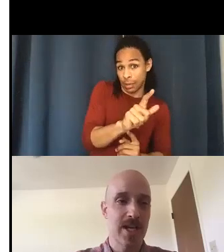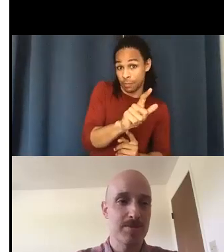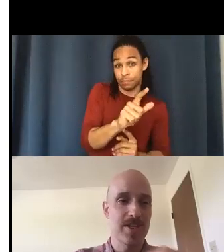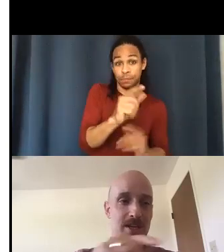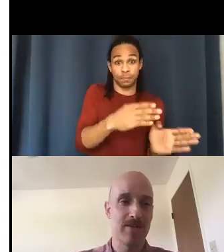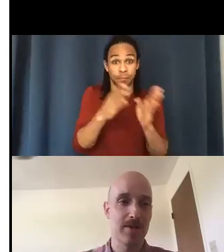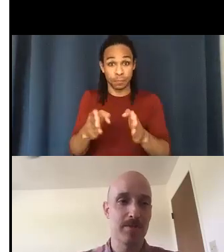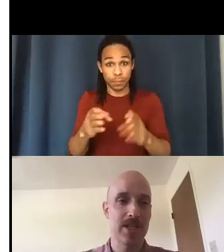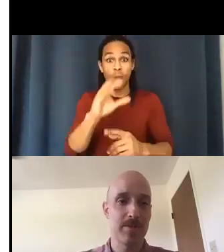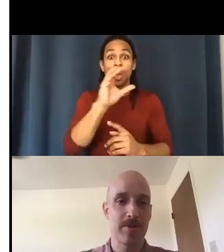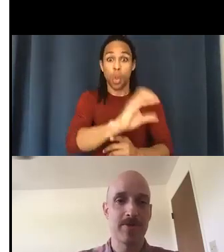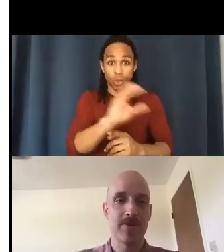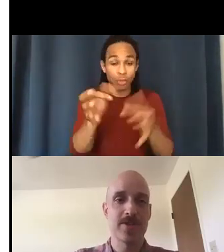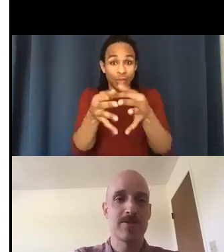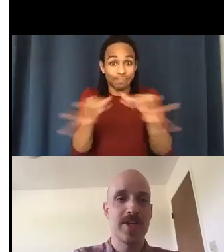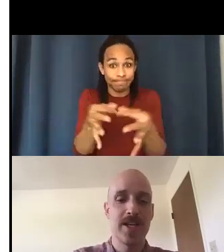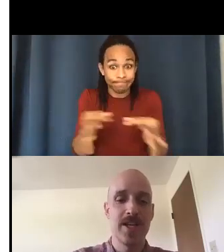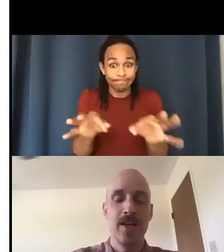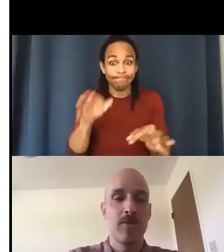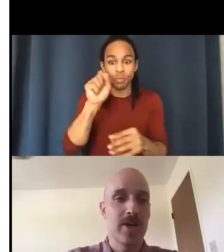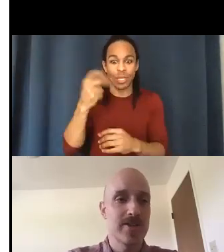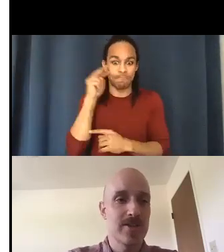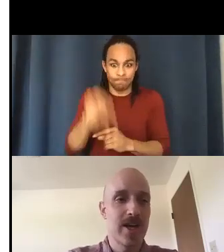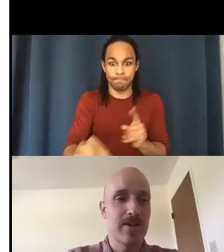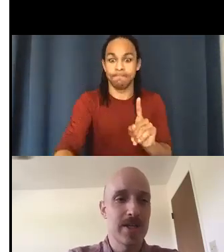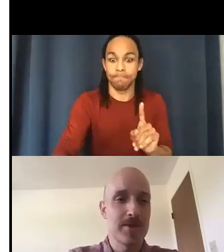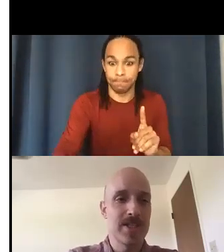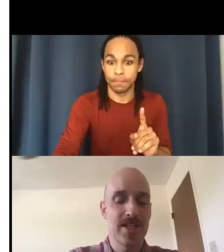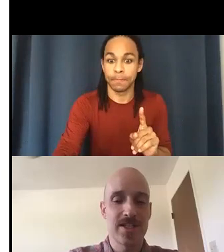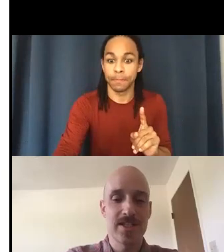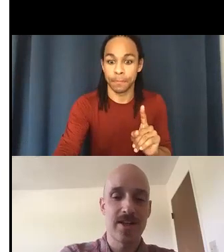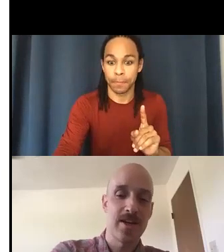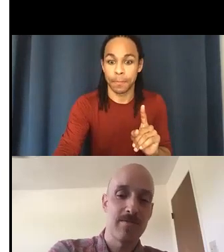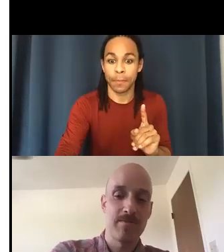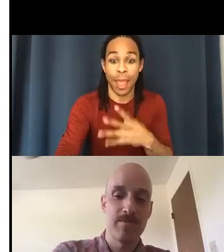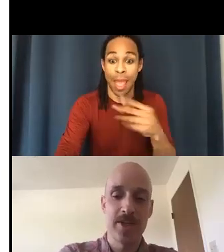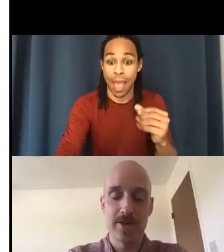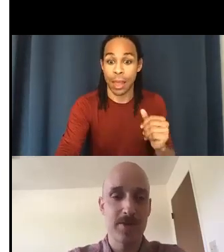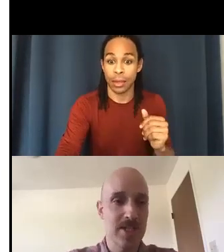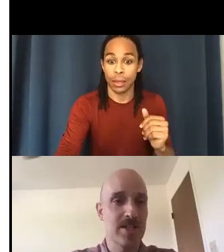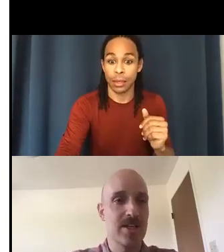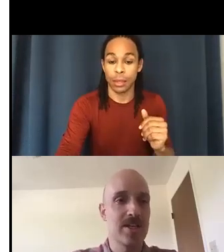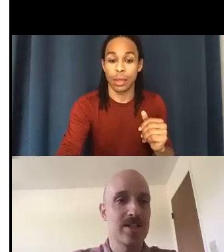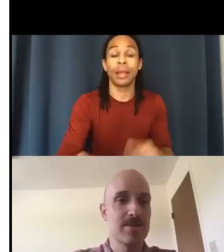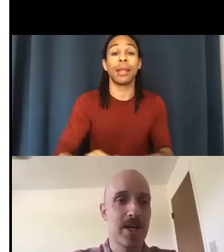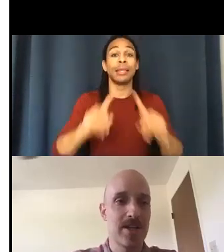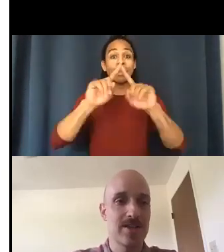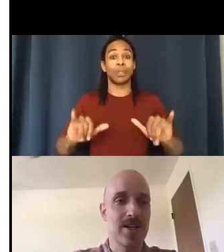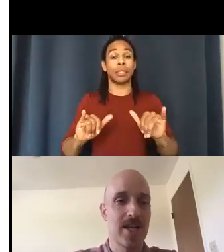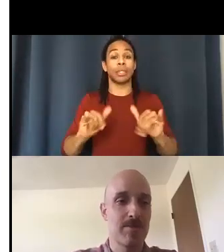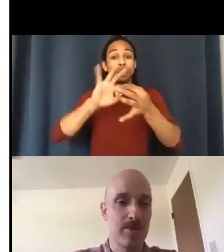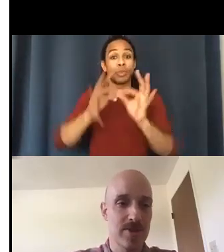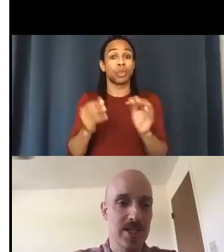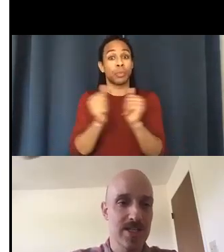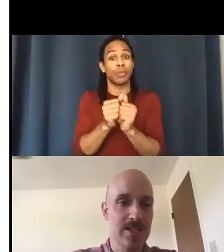closed captioning available at the bottom of your screen. We also have simultaneous interpretation in Spanish